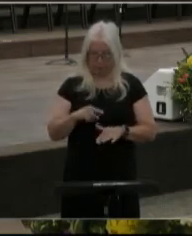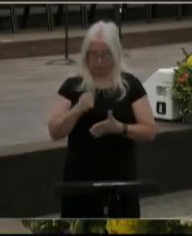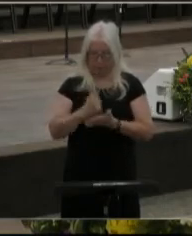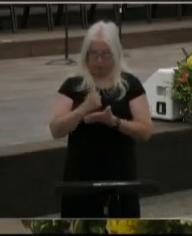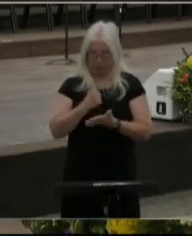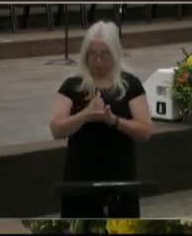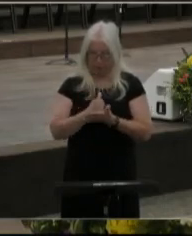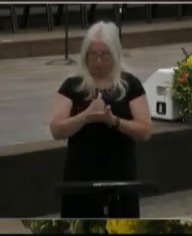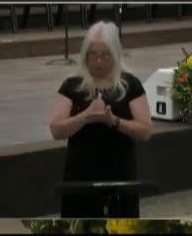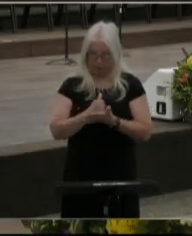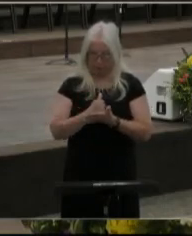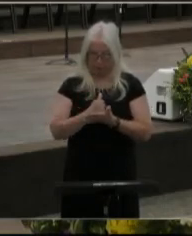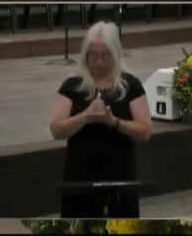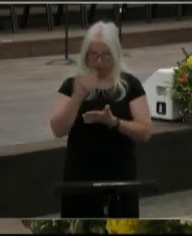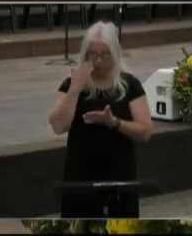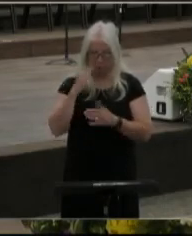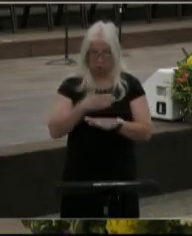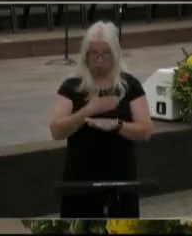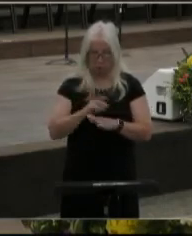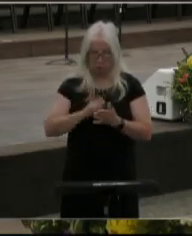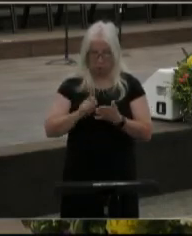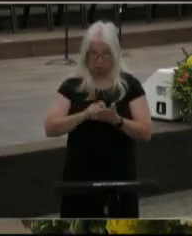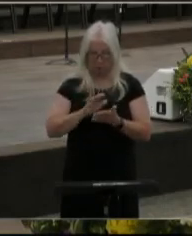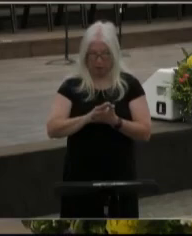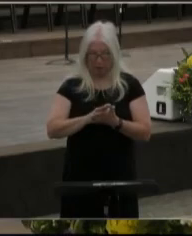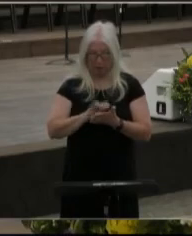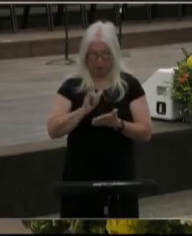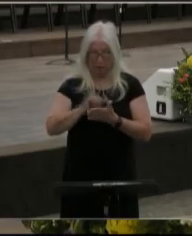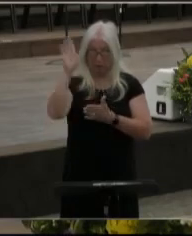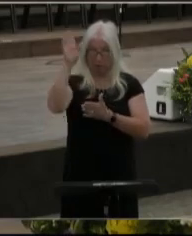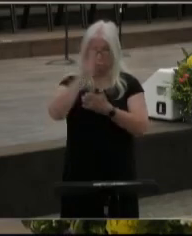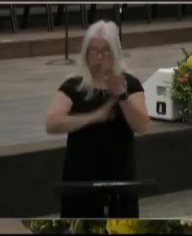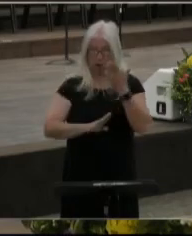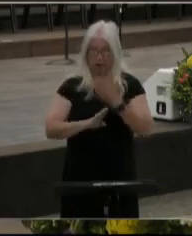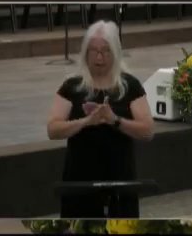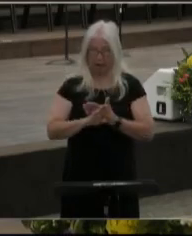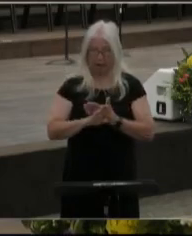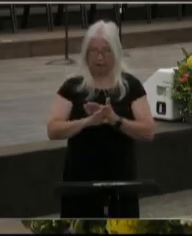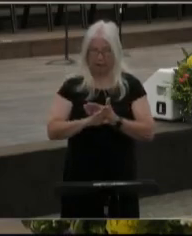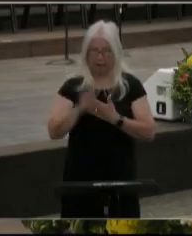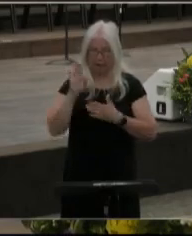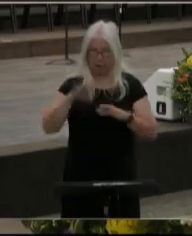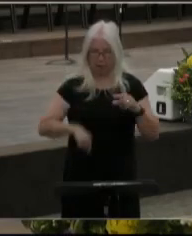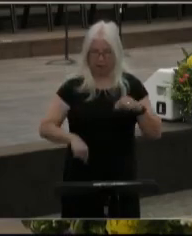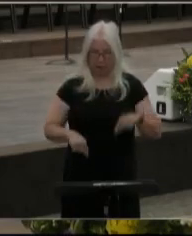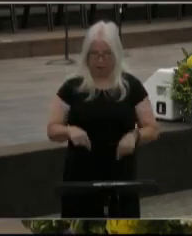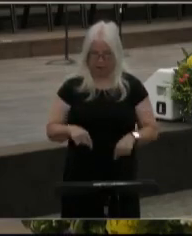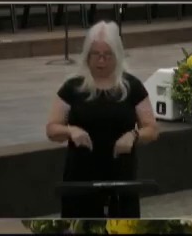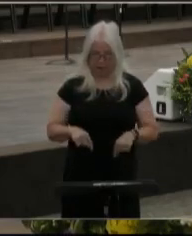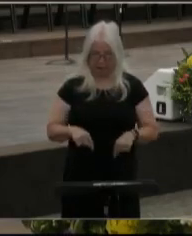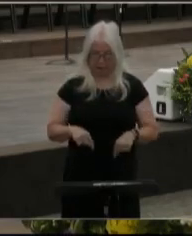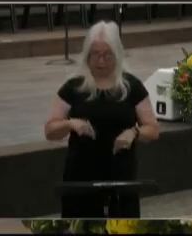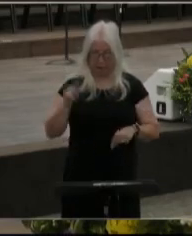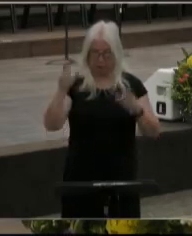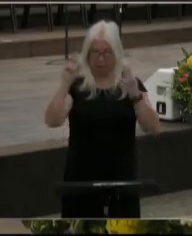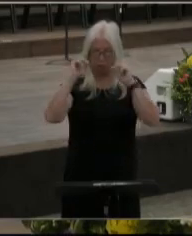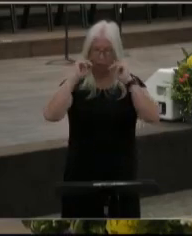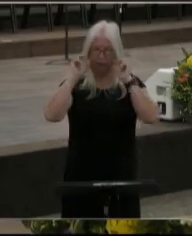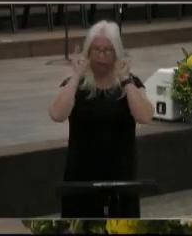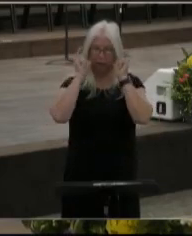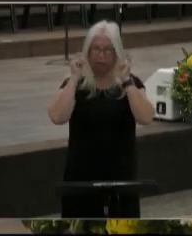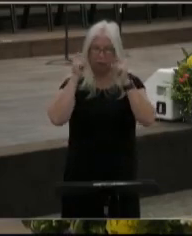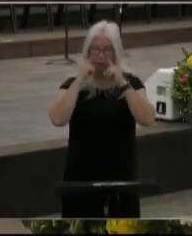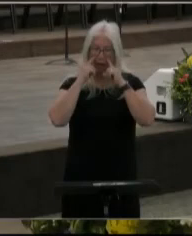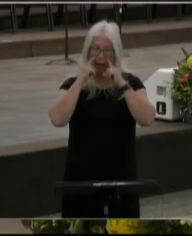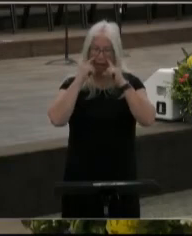Help us, Father. I think there's songs written about it, that we would be your hands and we would be your feet. We would be your ears and we'd be